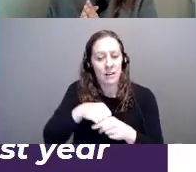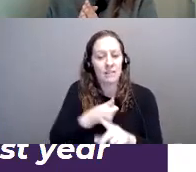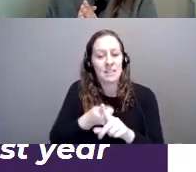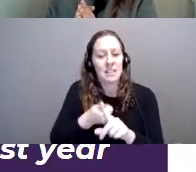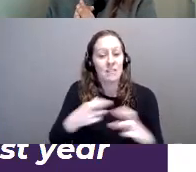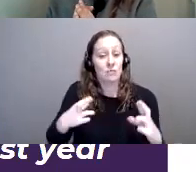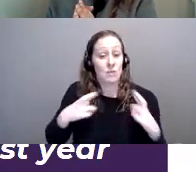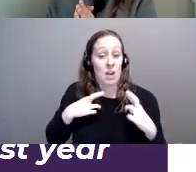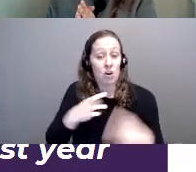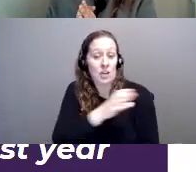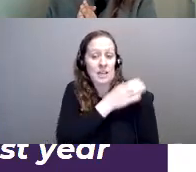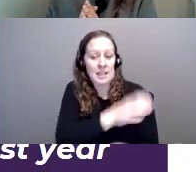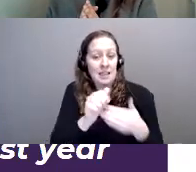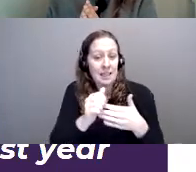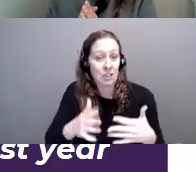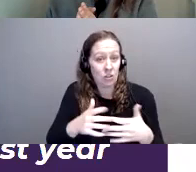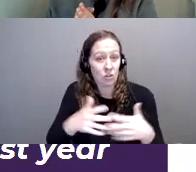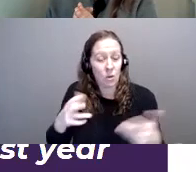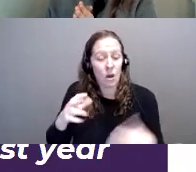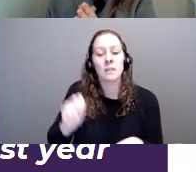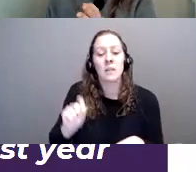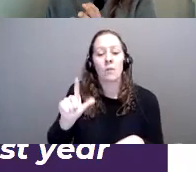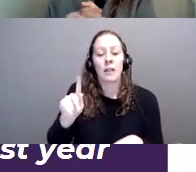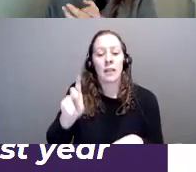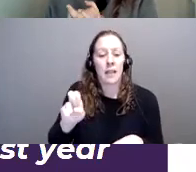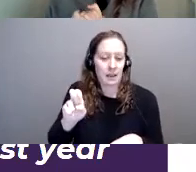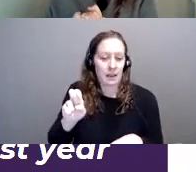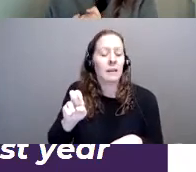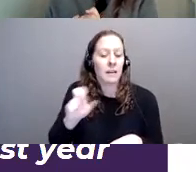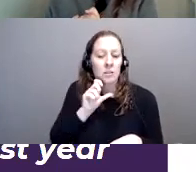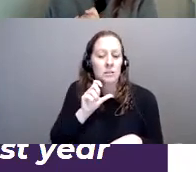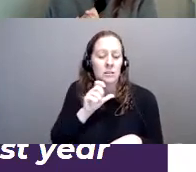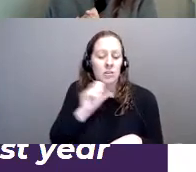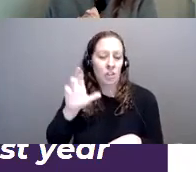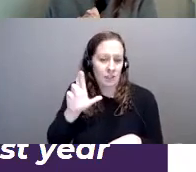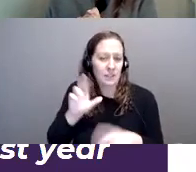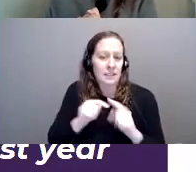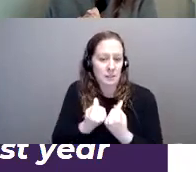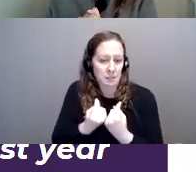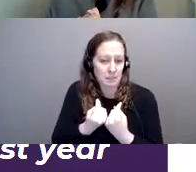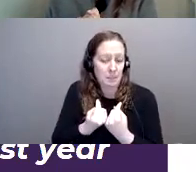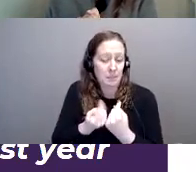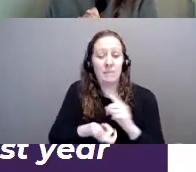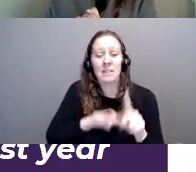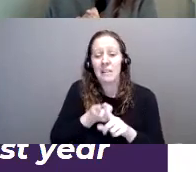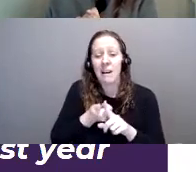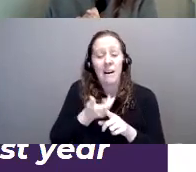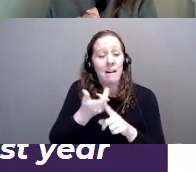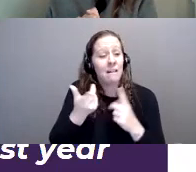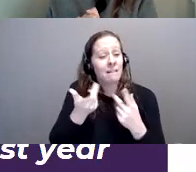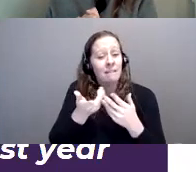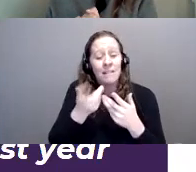clinical leader of South Lakes Geriatric Team. Susan continues with her commitment, passion,